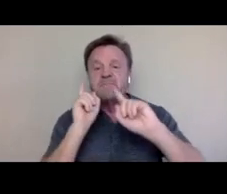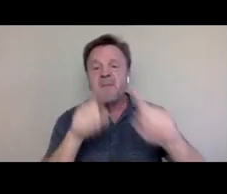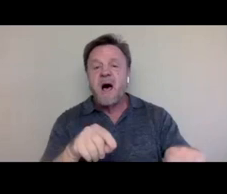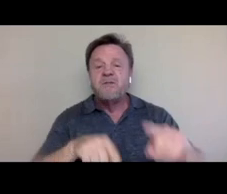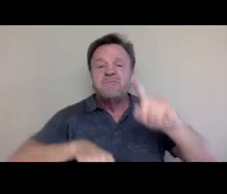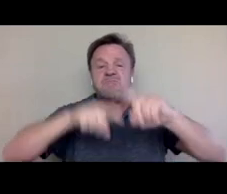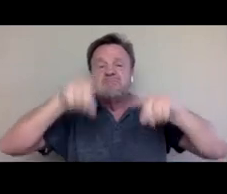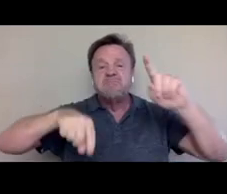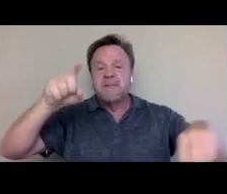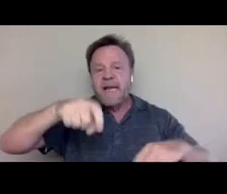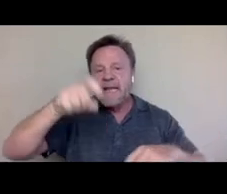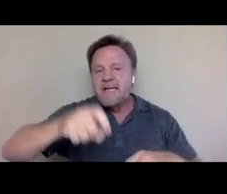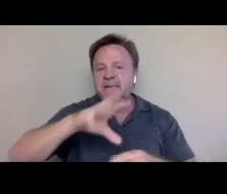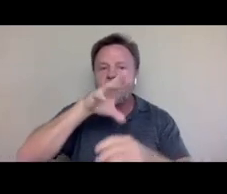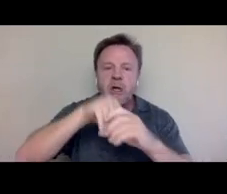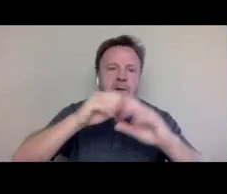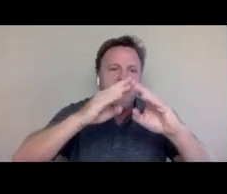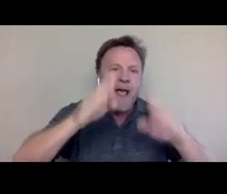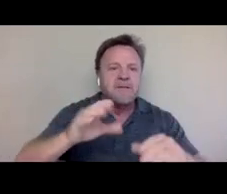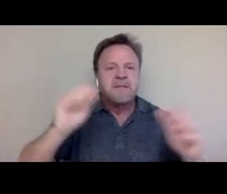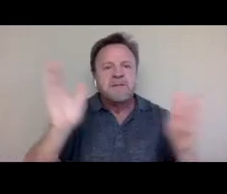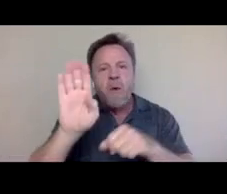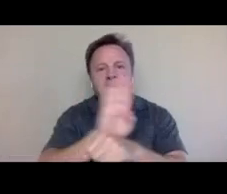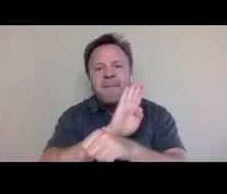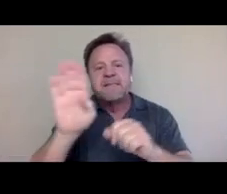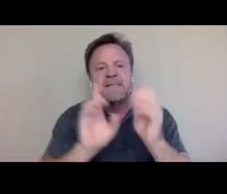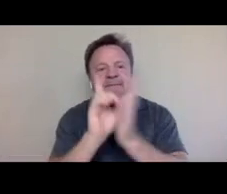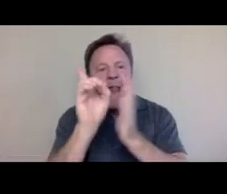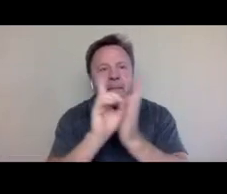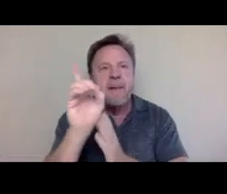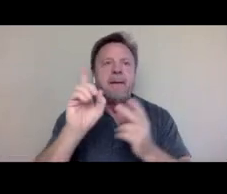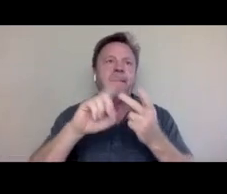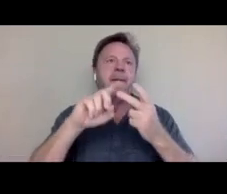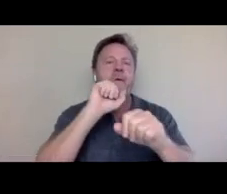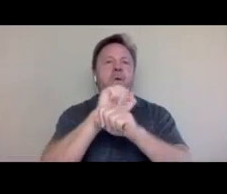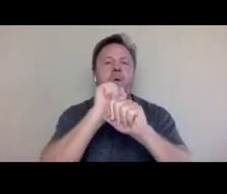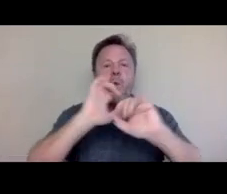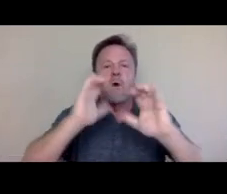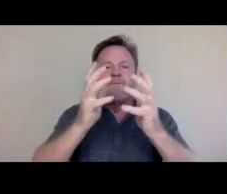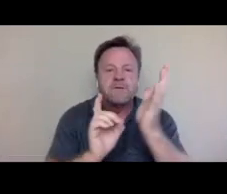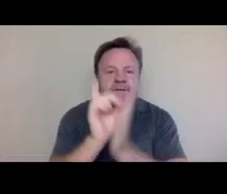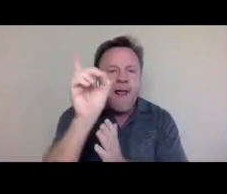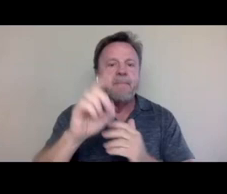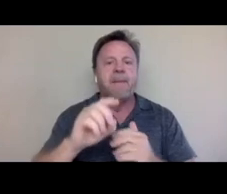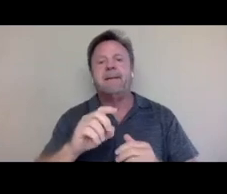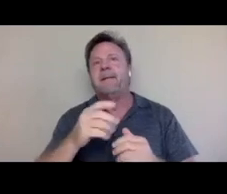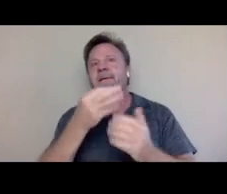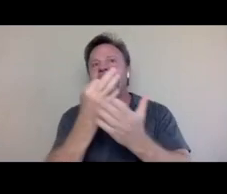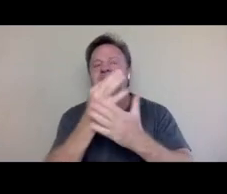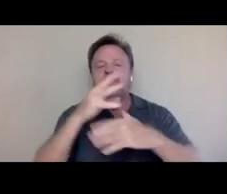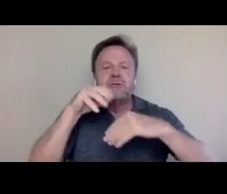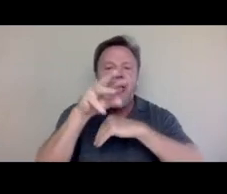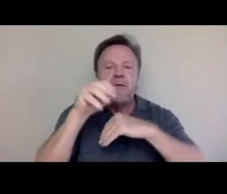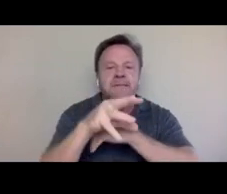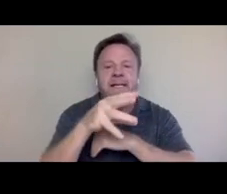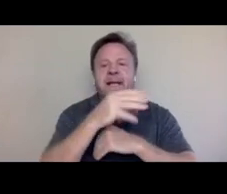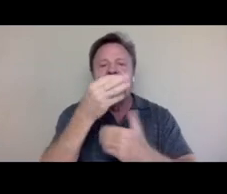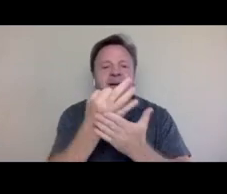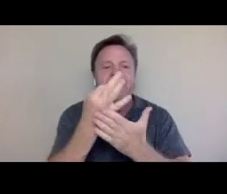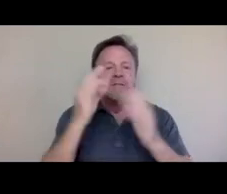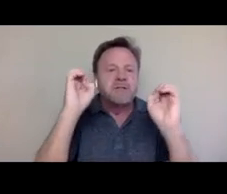needs, including housing and small business development, workforce development, financial counseling and financial